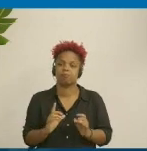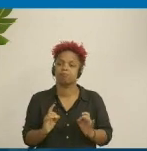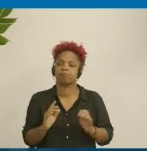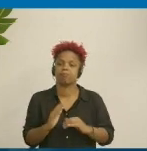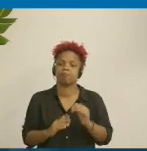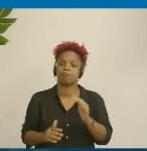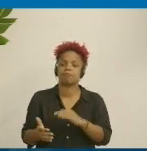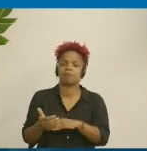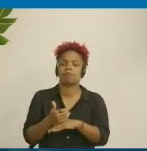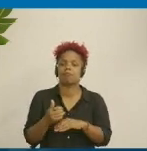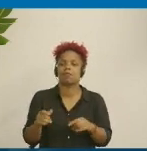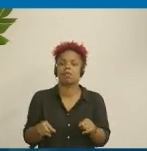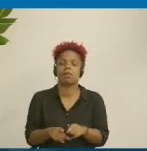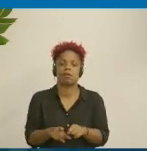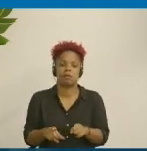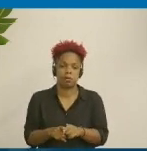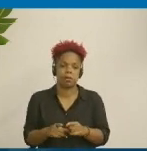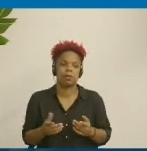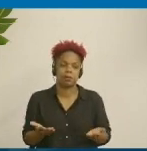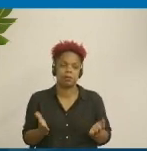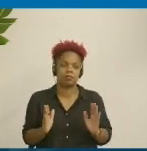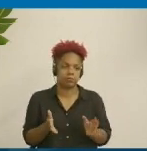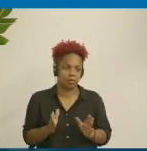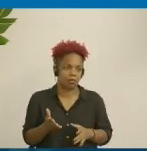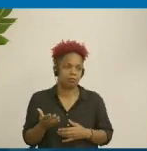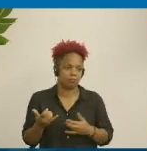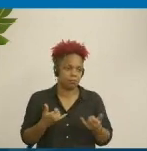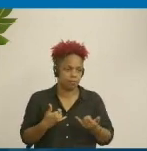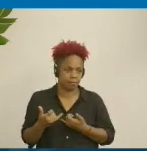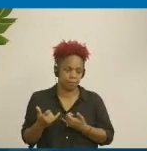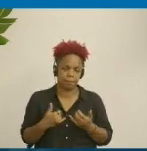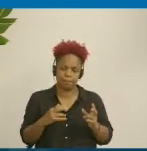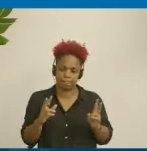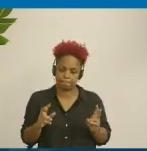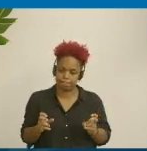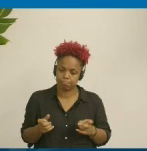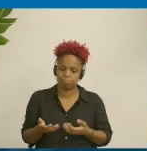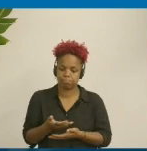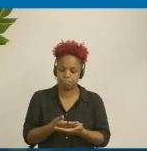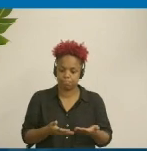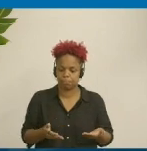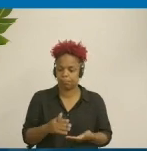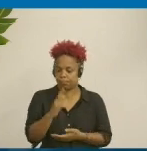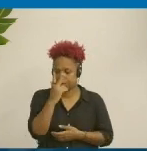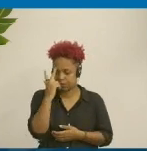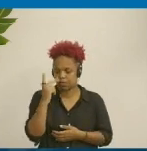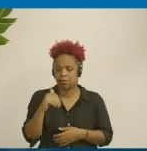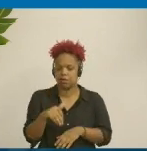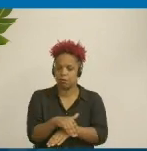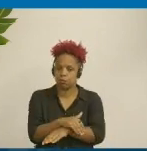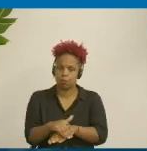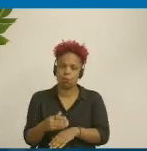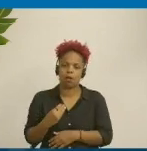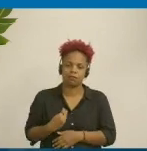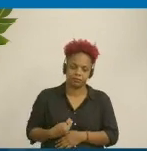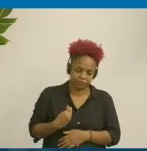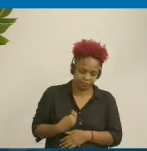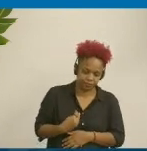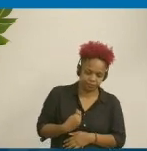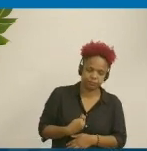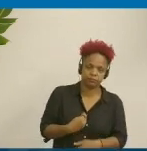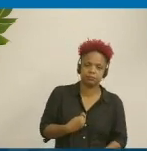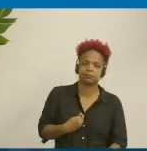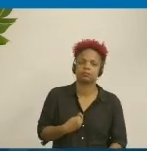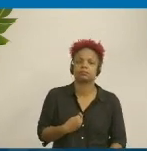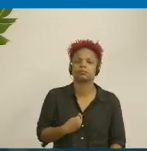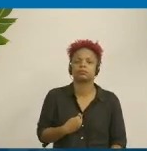the street people, so which is the right moment to doing it. And we also do field work to invite people and tell them that everything is going to be free